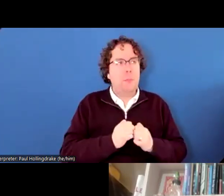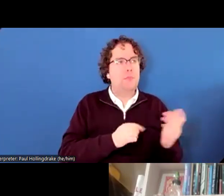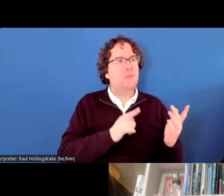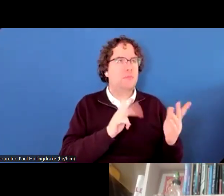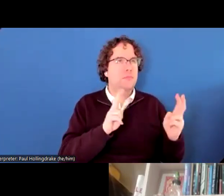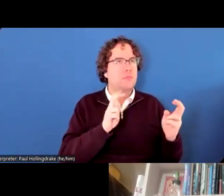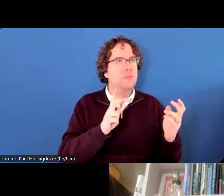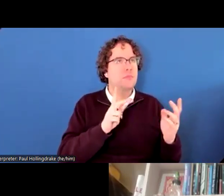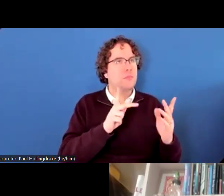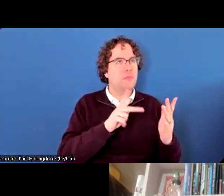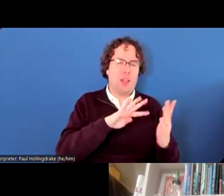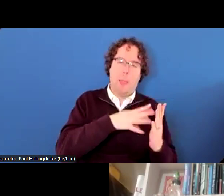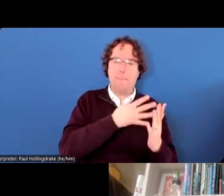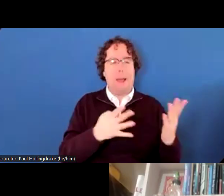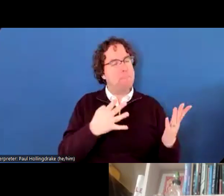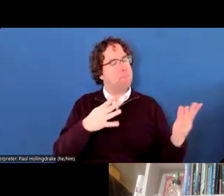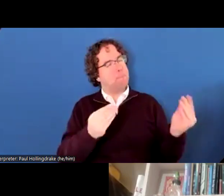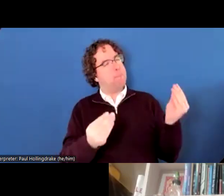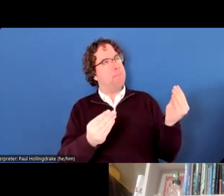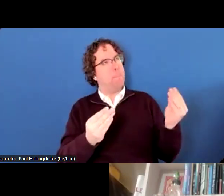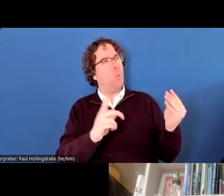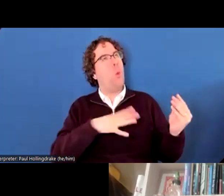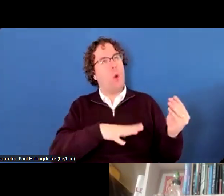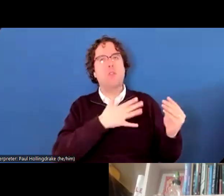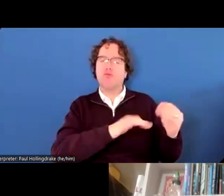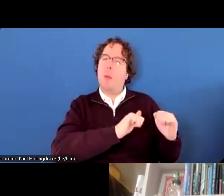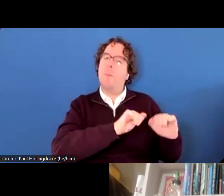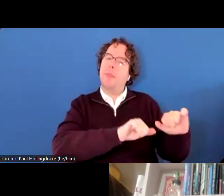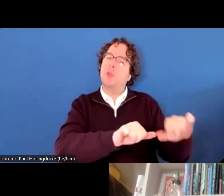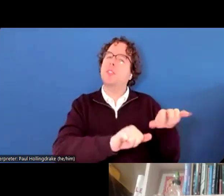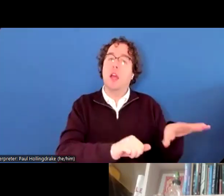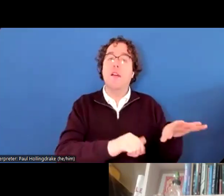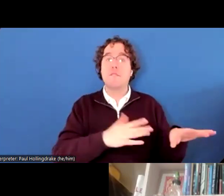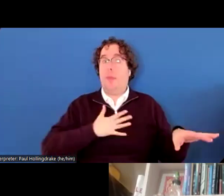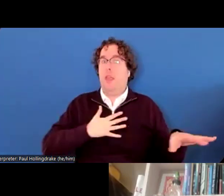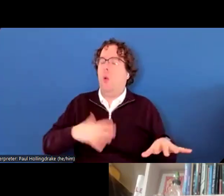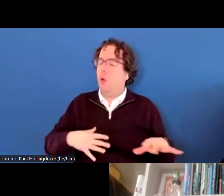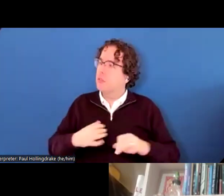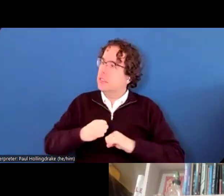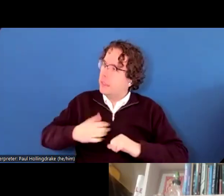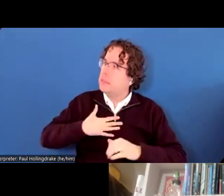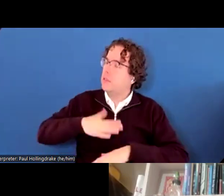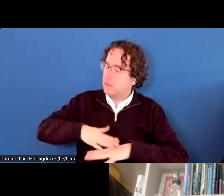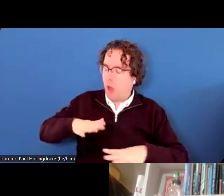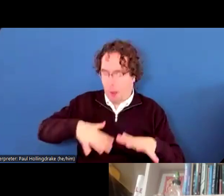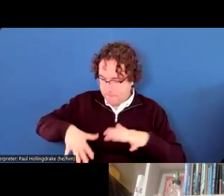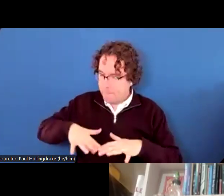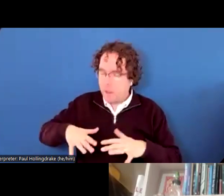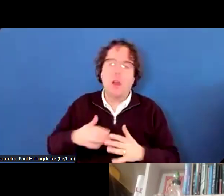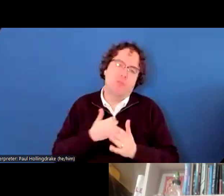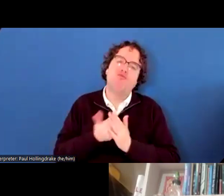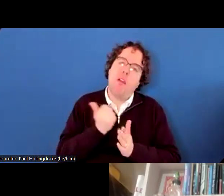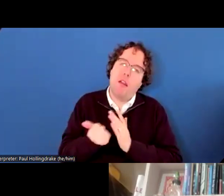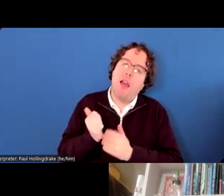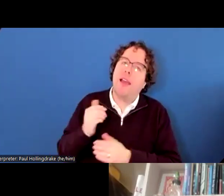fellowship. For me, I wanted space and time. I've always been in environments, I think a lot of us would